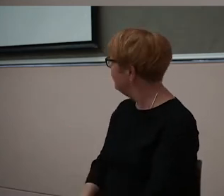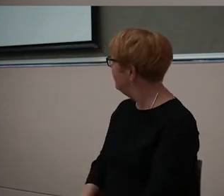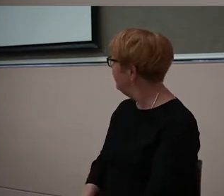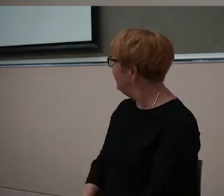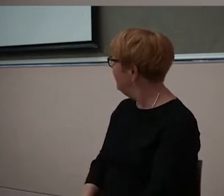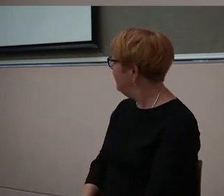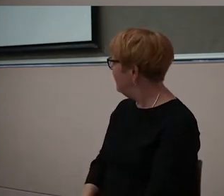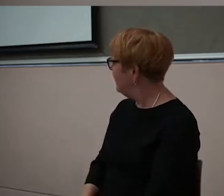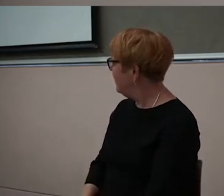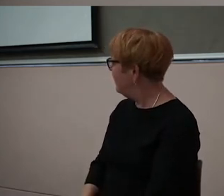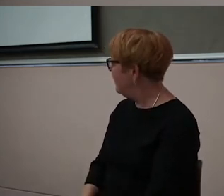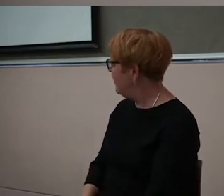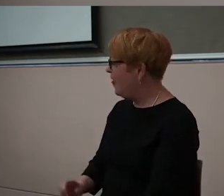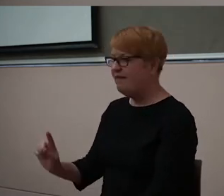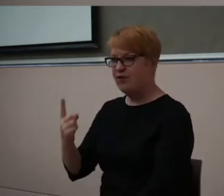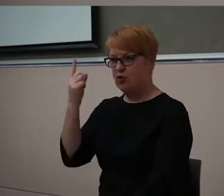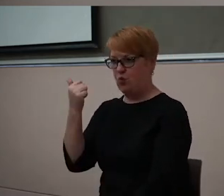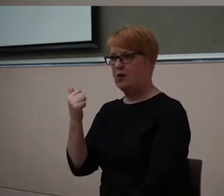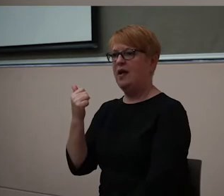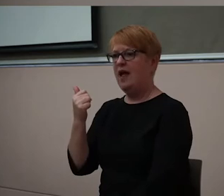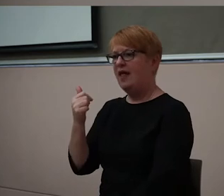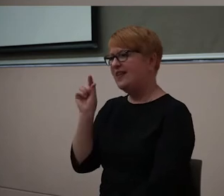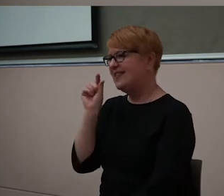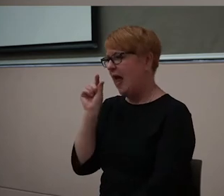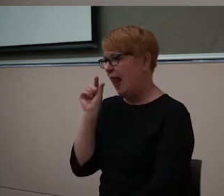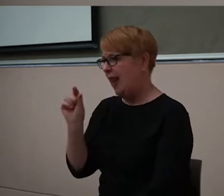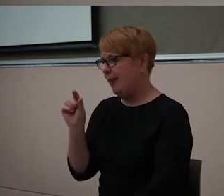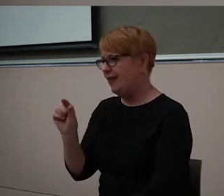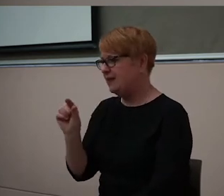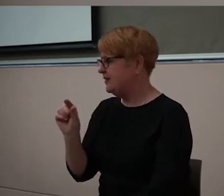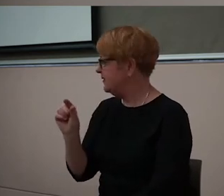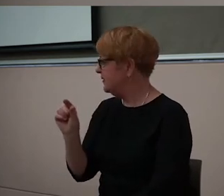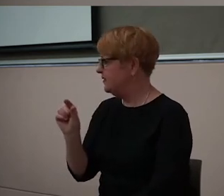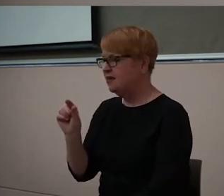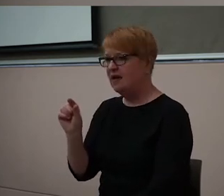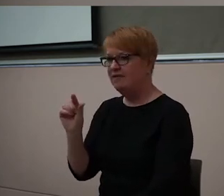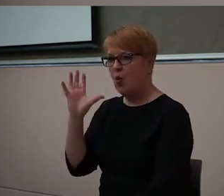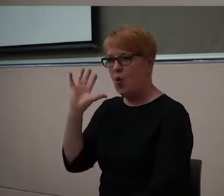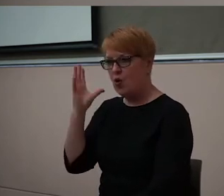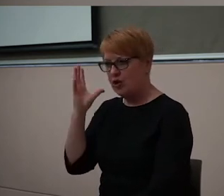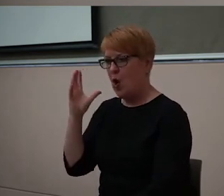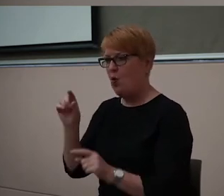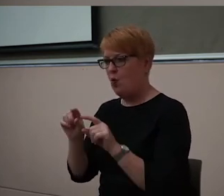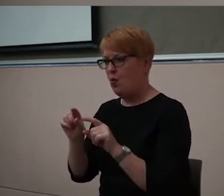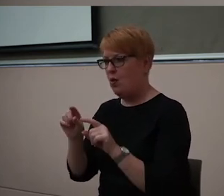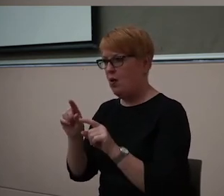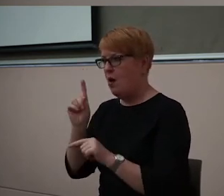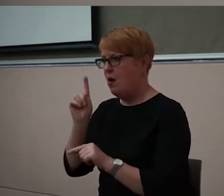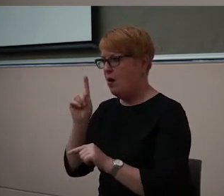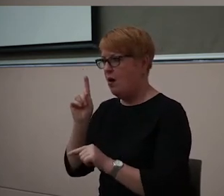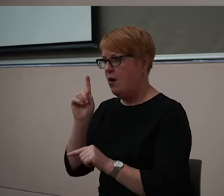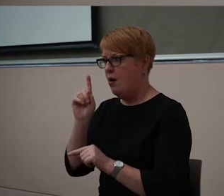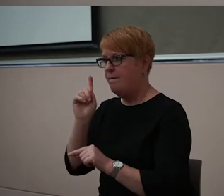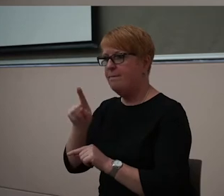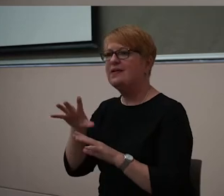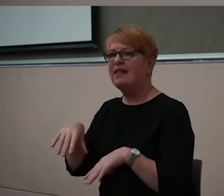project where 12 different artists can come together and have aspirations of working with communities and